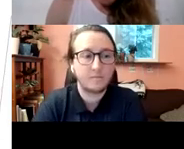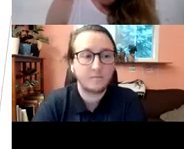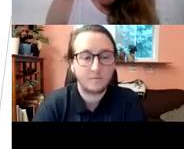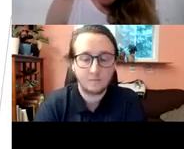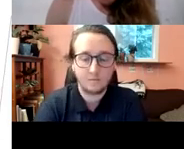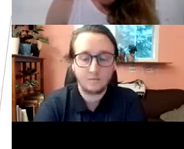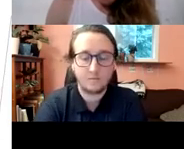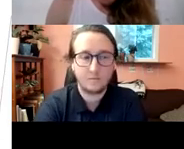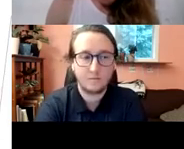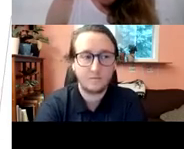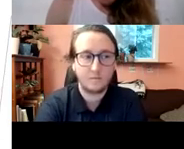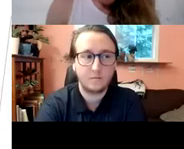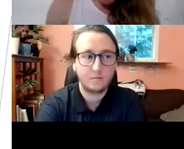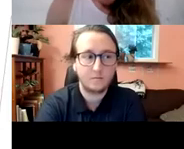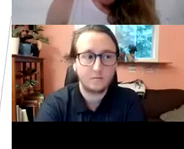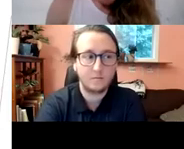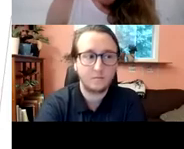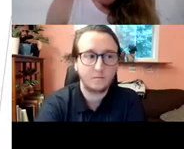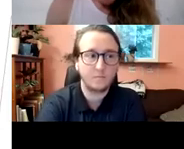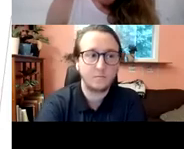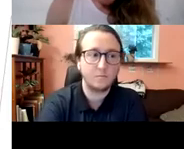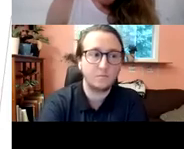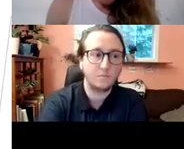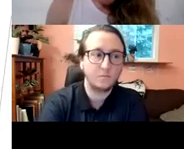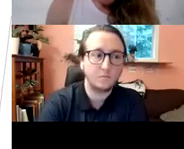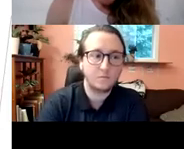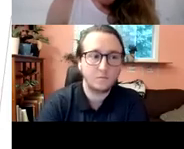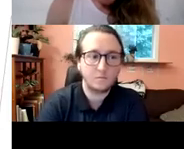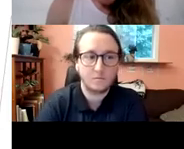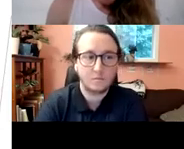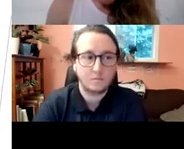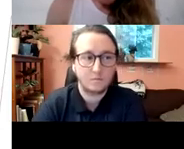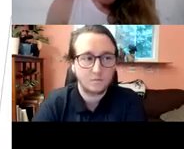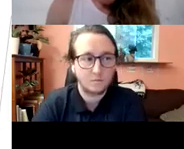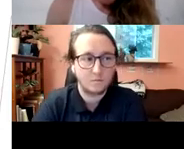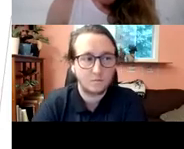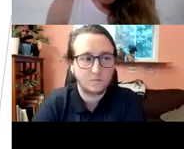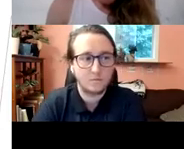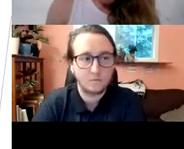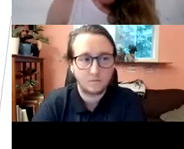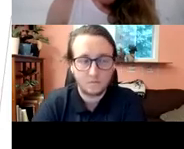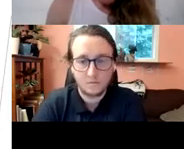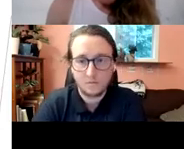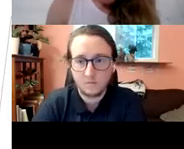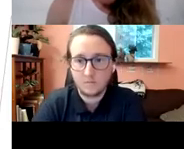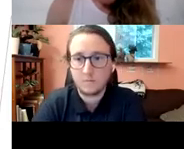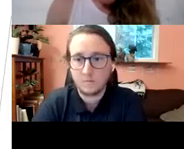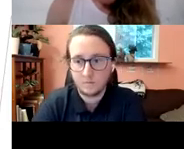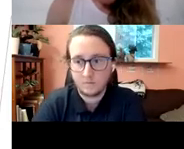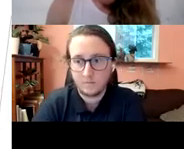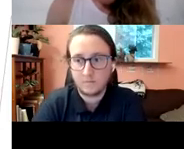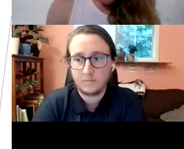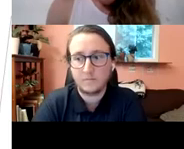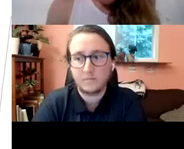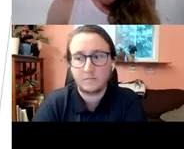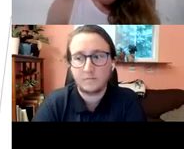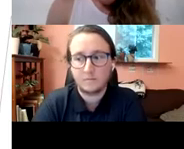have resulted in scholars and advocates needing to argue for more agency and autonomy over our healthcare.